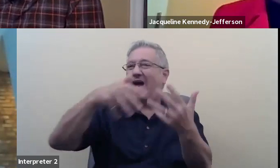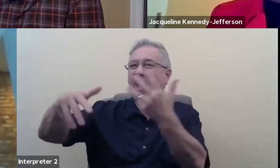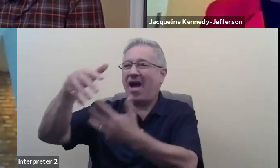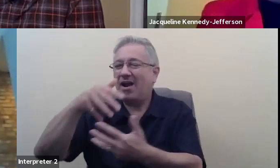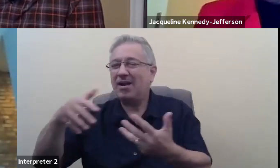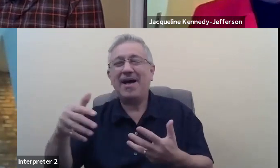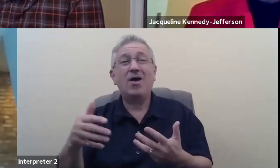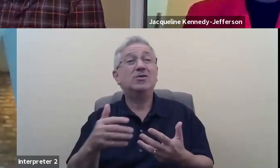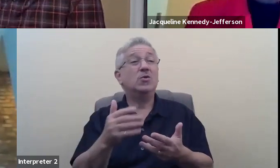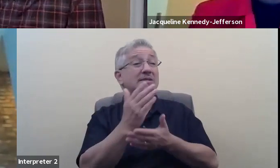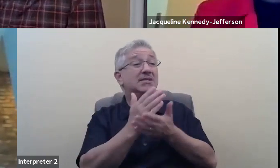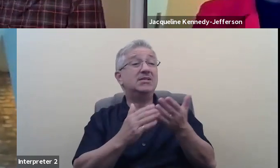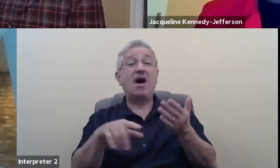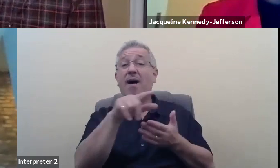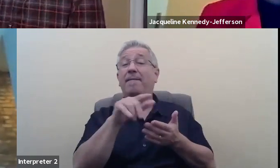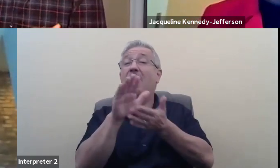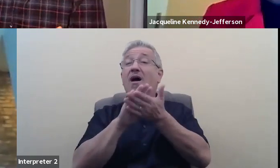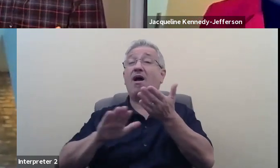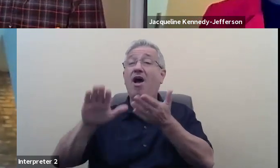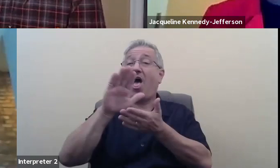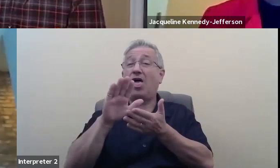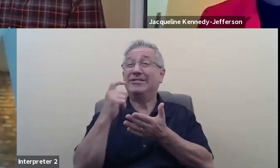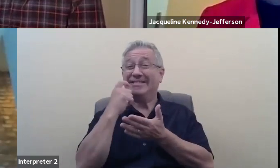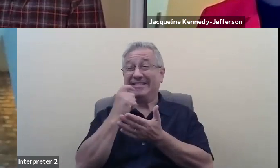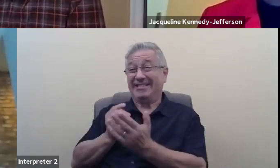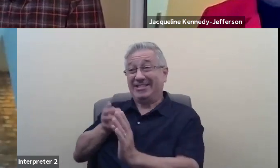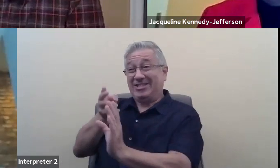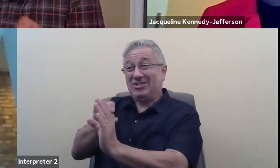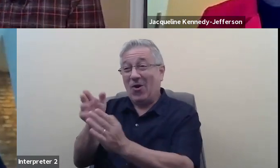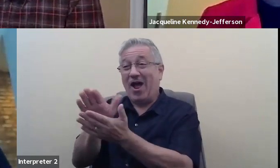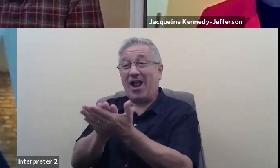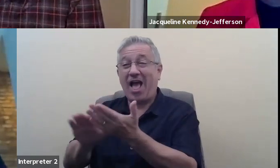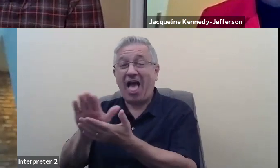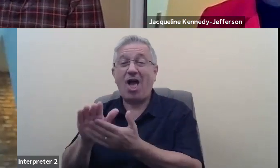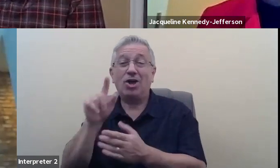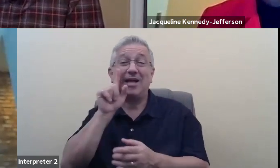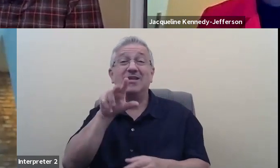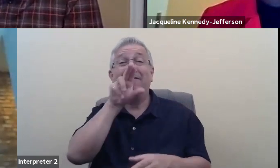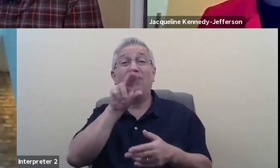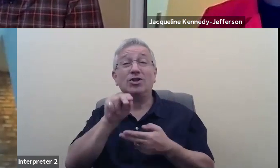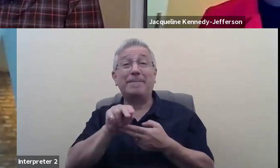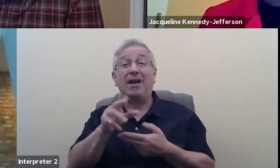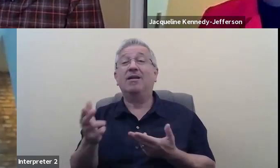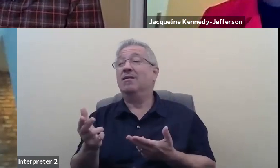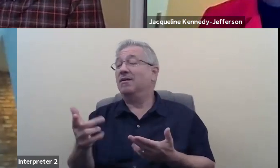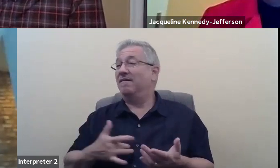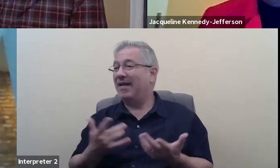to college, right? Especially after having ended their senior year of high school under this as well. And so the rate